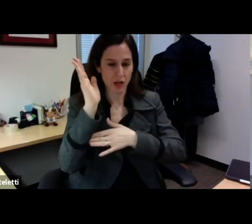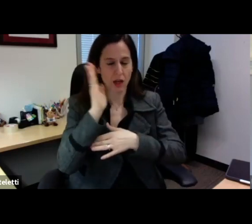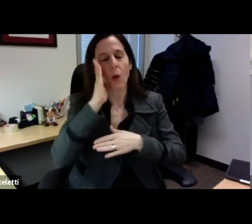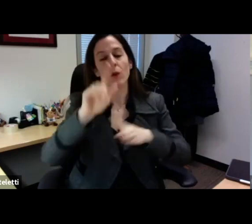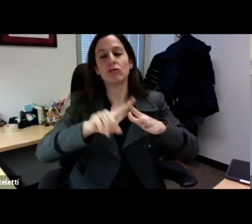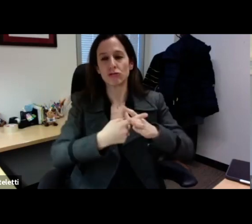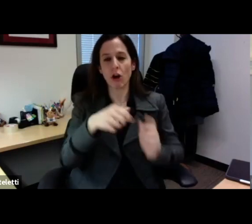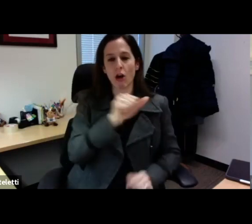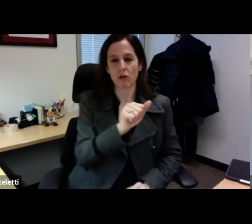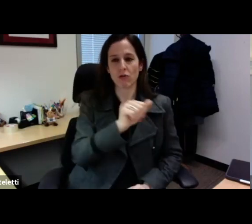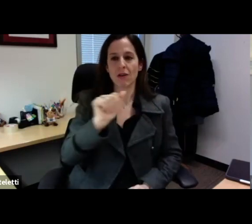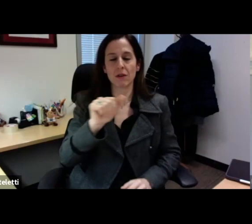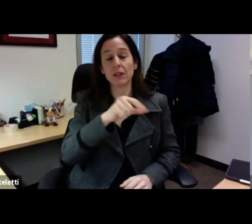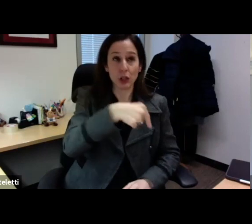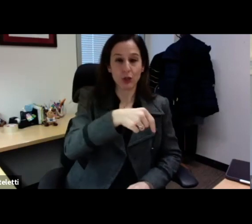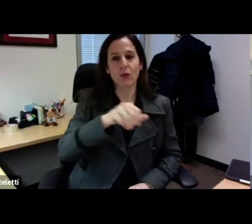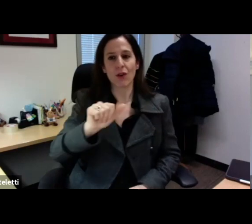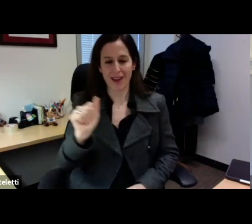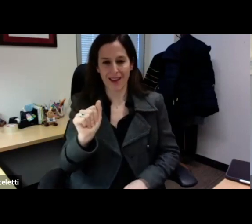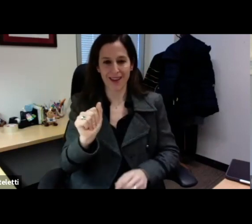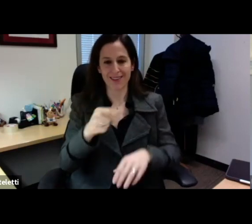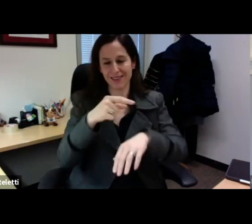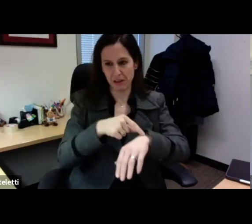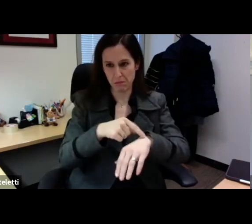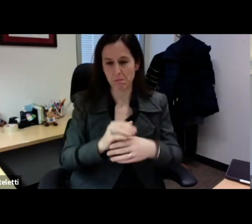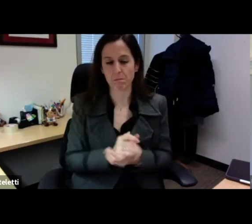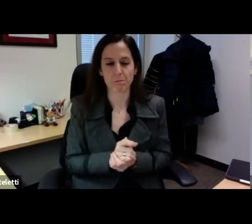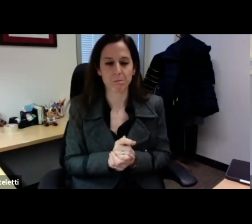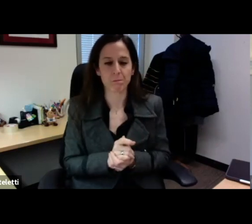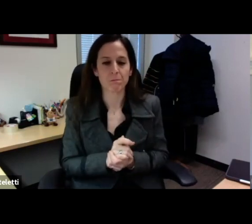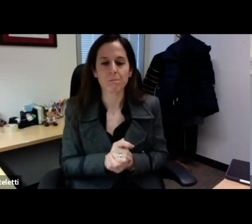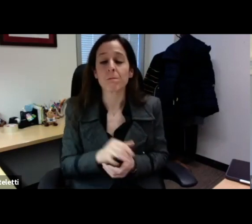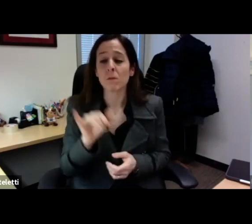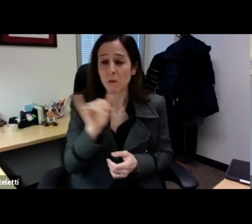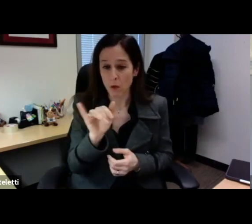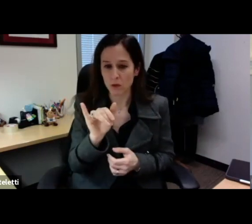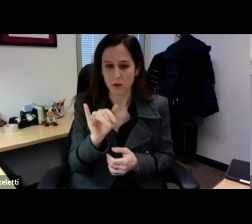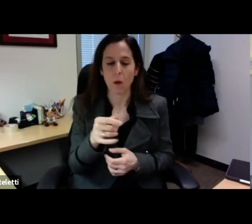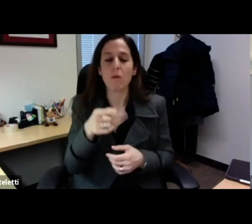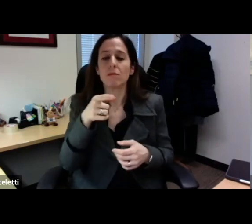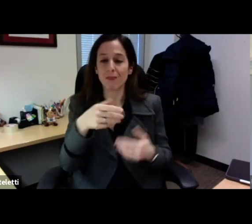the presentation is completed. And at that point, we'll start the Q&A.